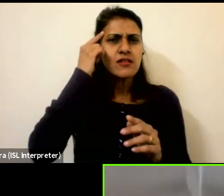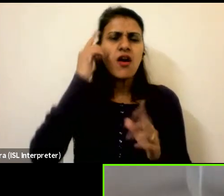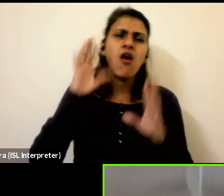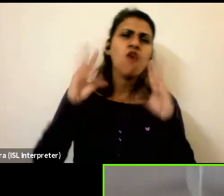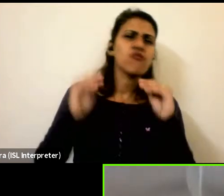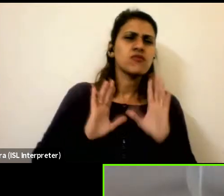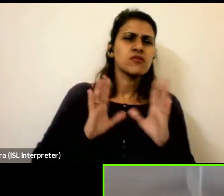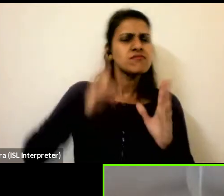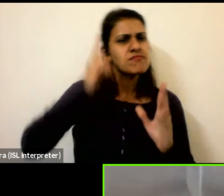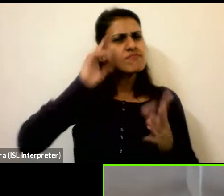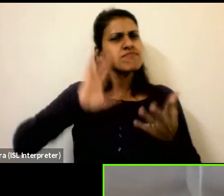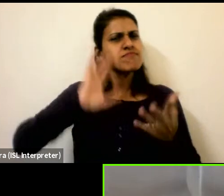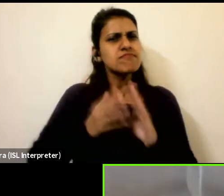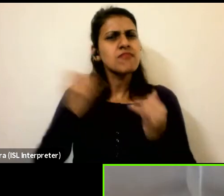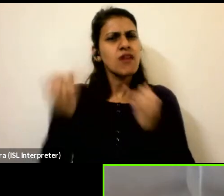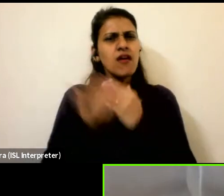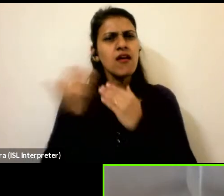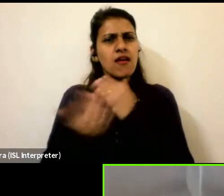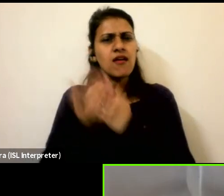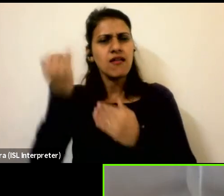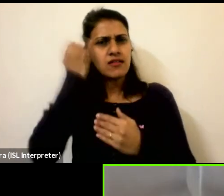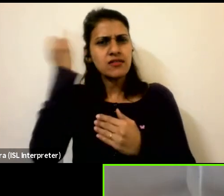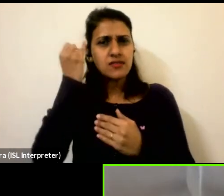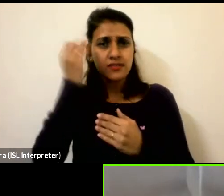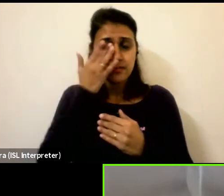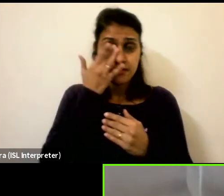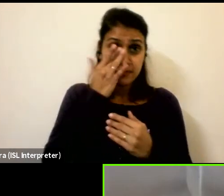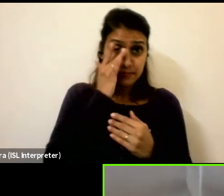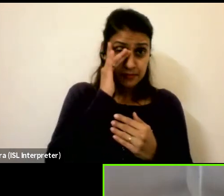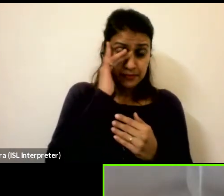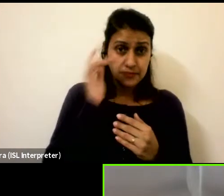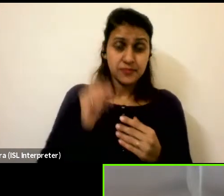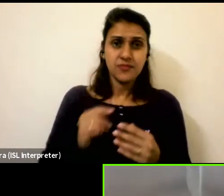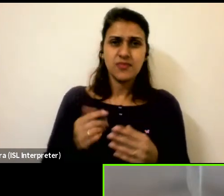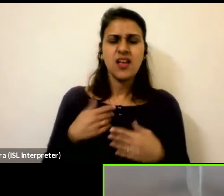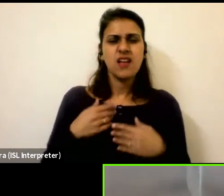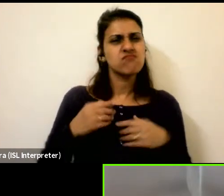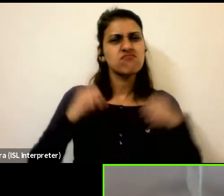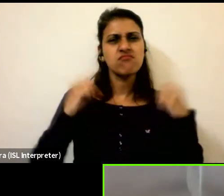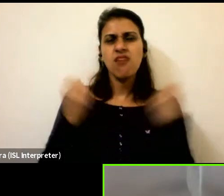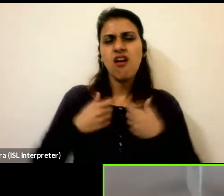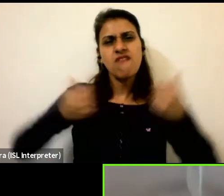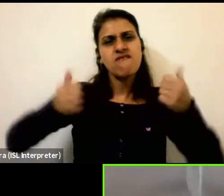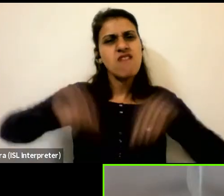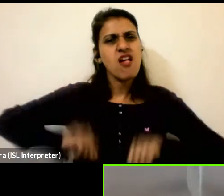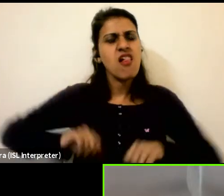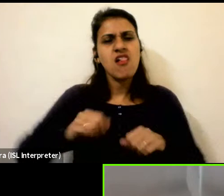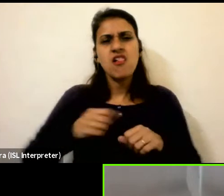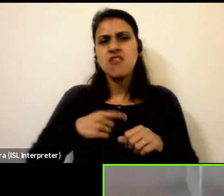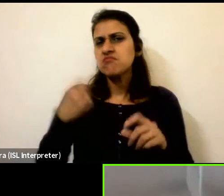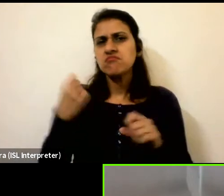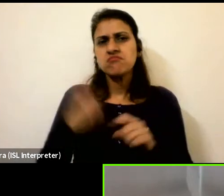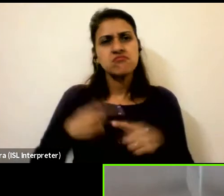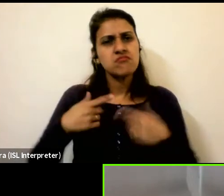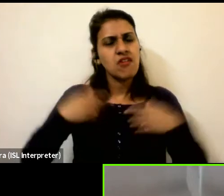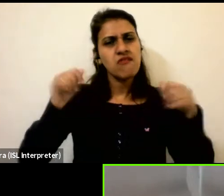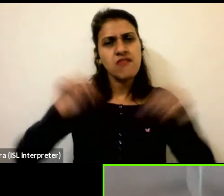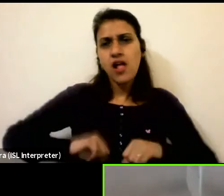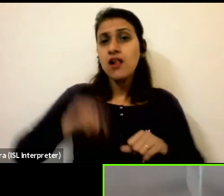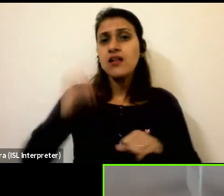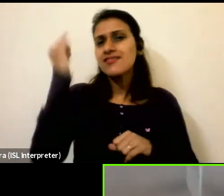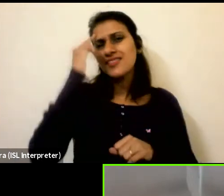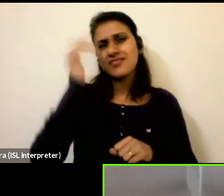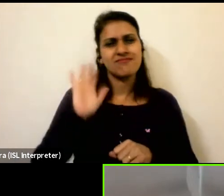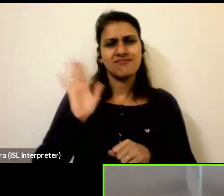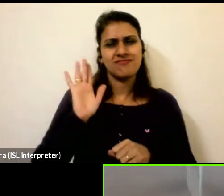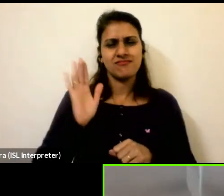where we restrict ourselves and feel that we are just not capable of doing certain things. And yet,